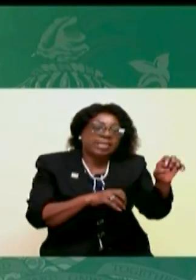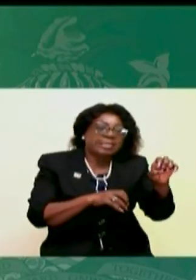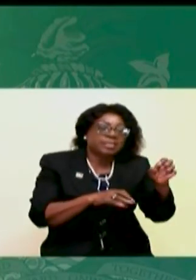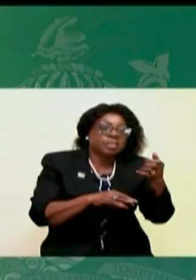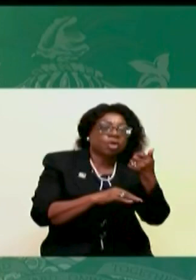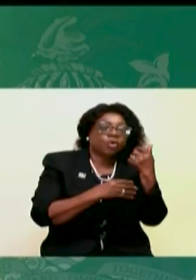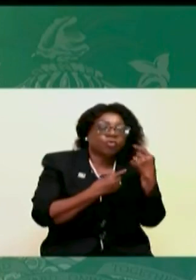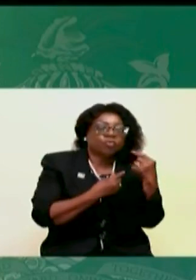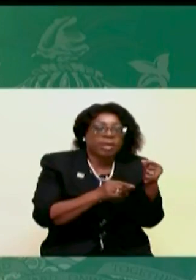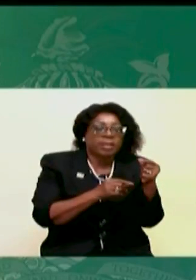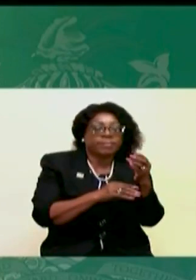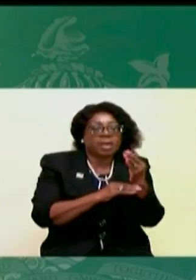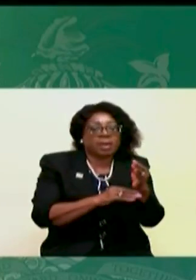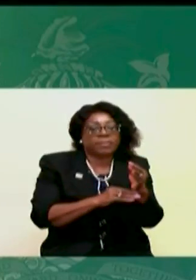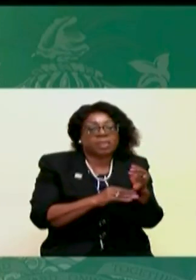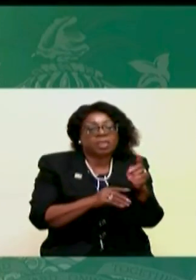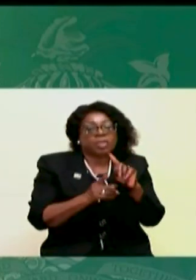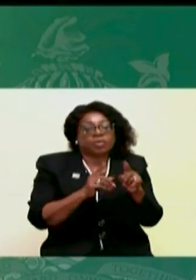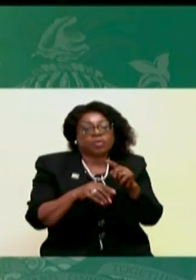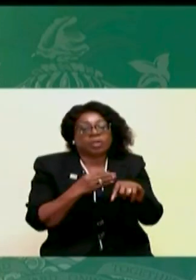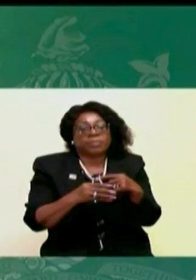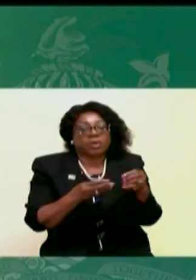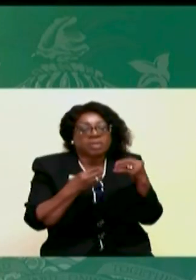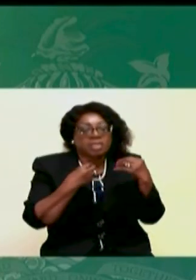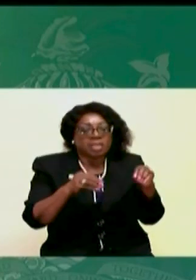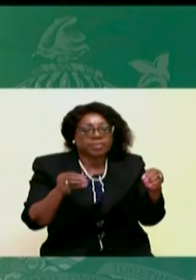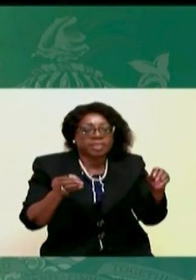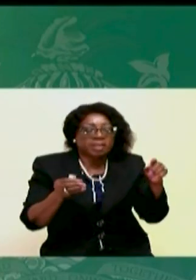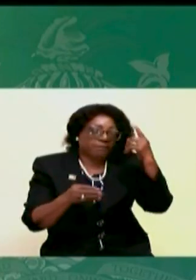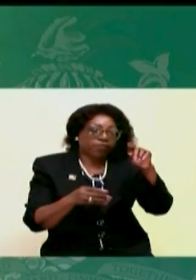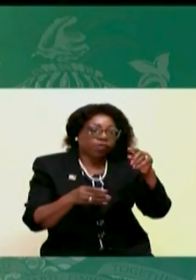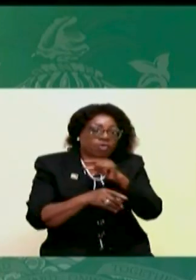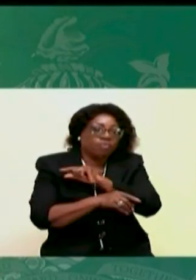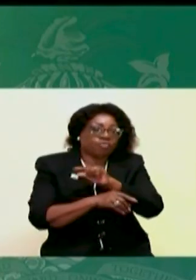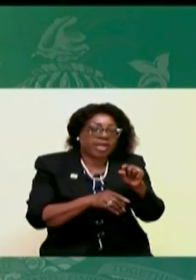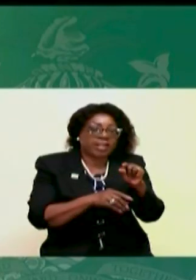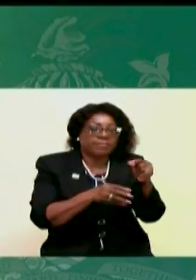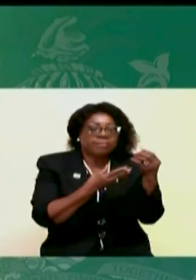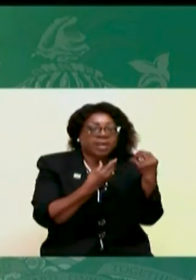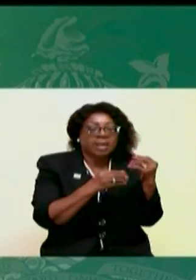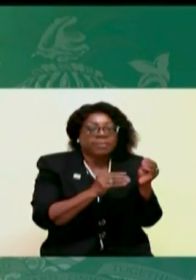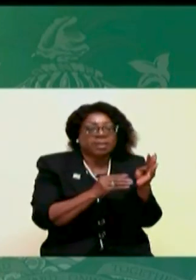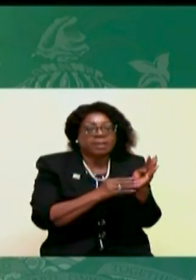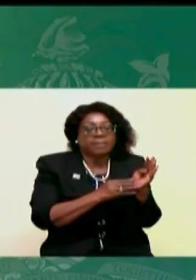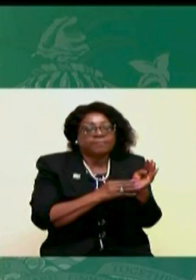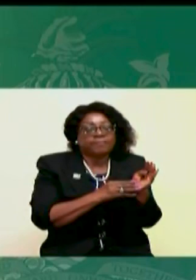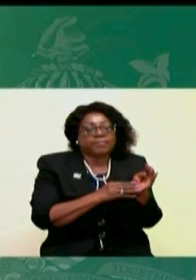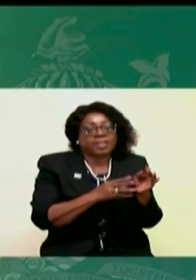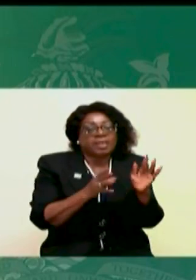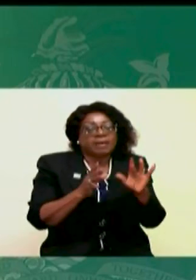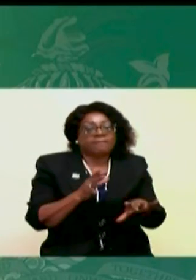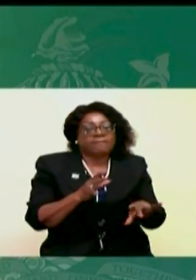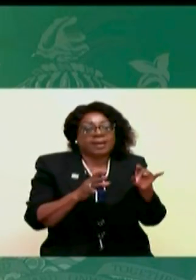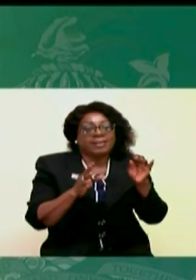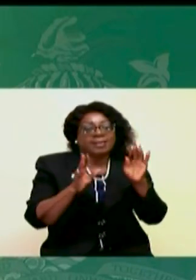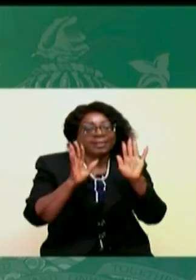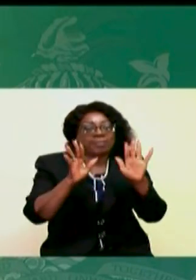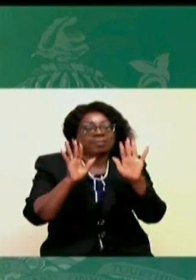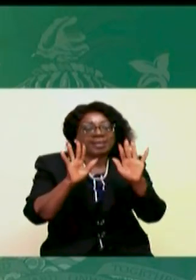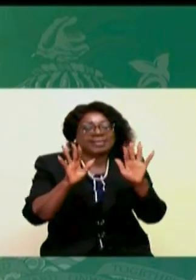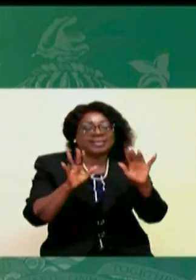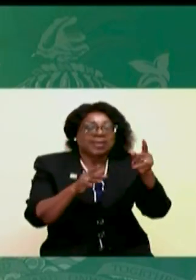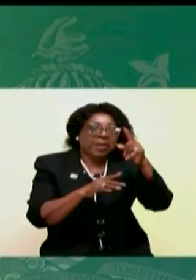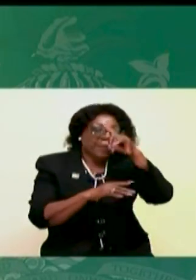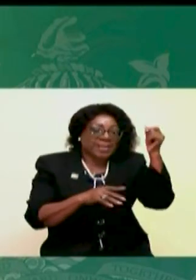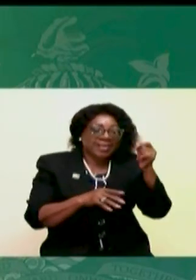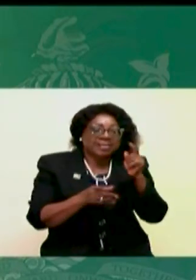about nothing for Grand Bahama. What? What? I can't. I found it amazing because they talk about the